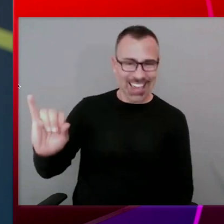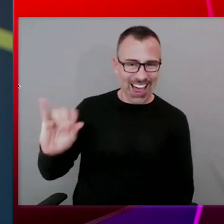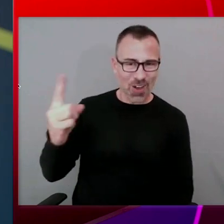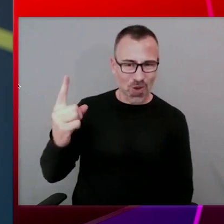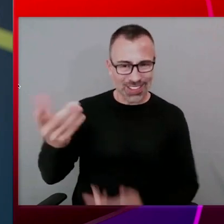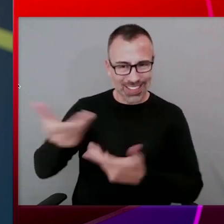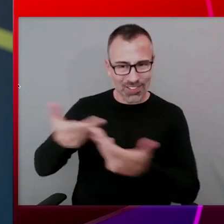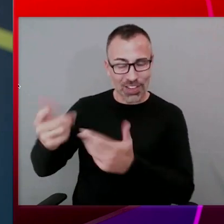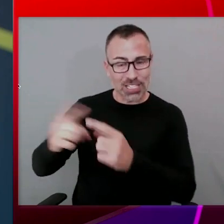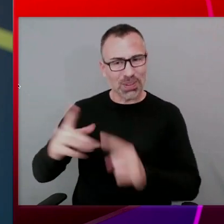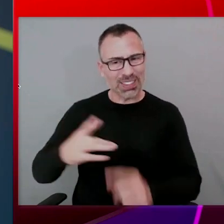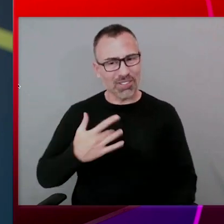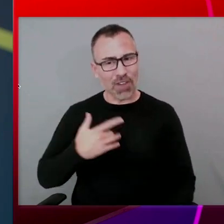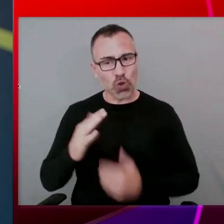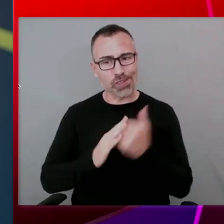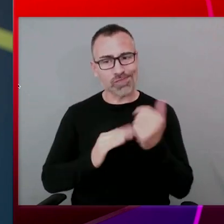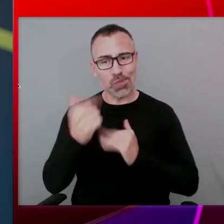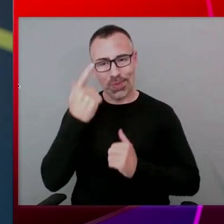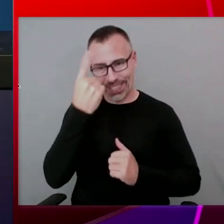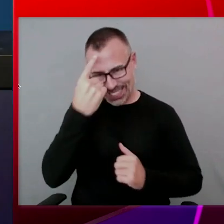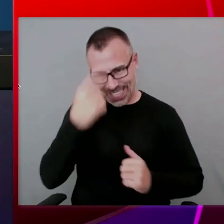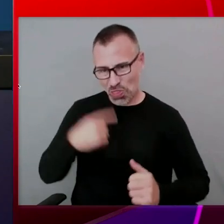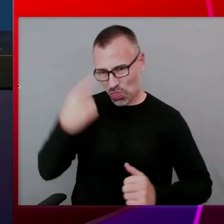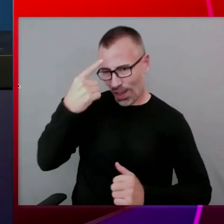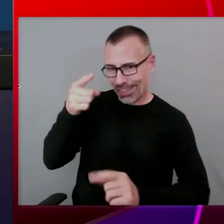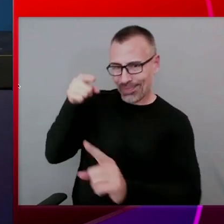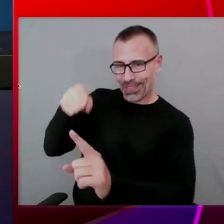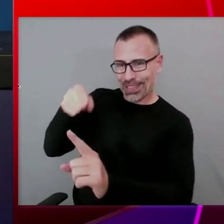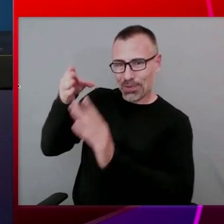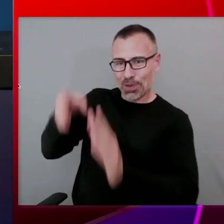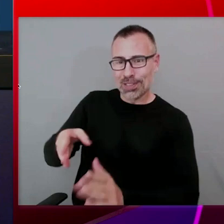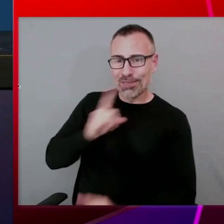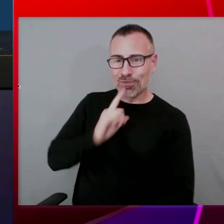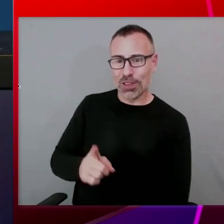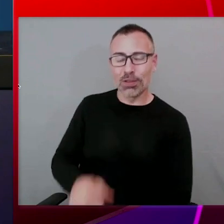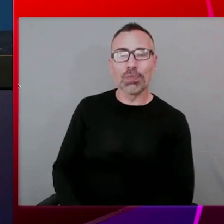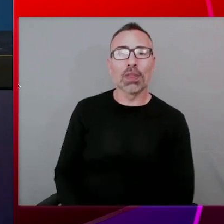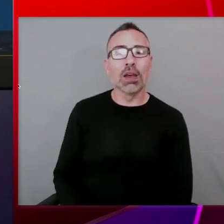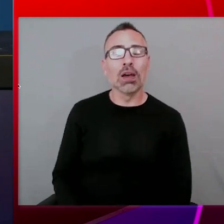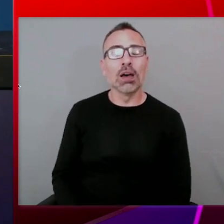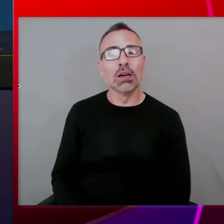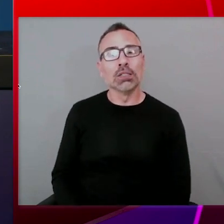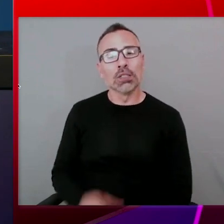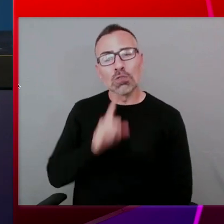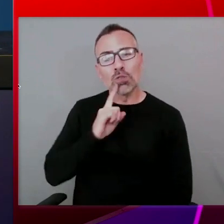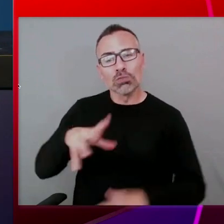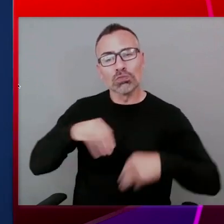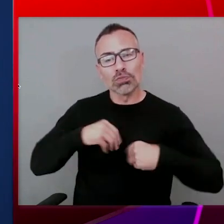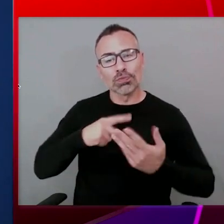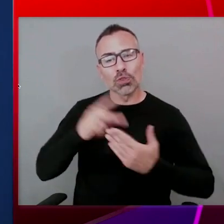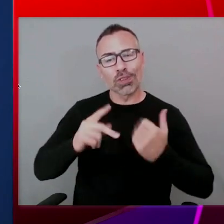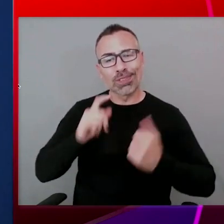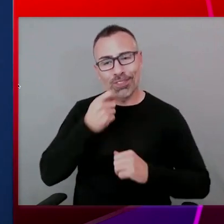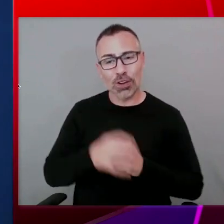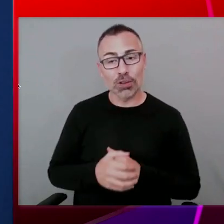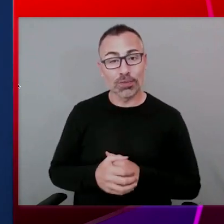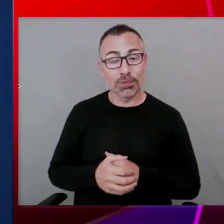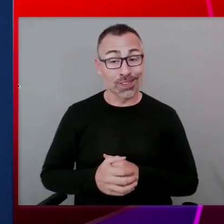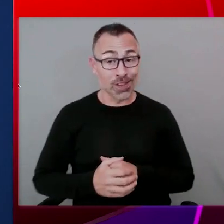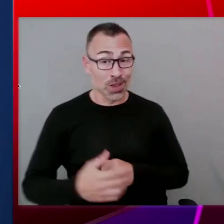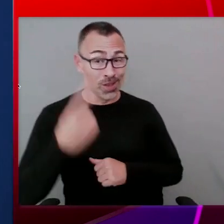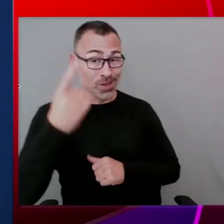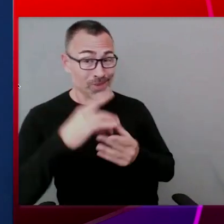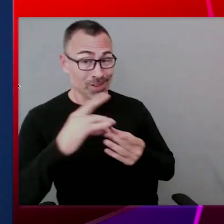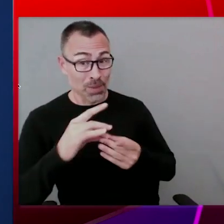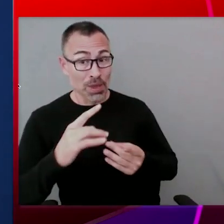really a special program. Something, if I may, real quick, is you oftentimes think, oh, when you do good, everyone wants to do good and you do